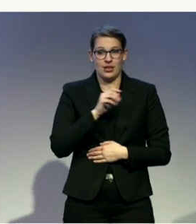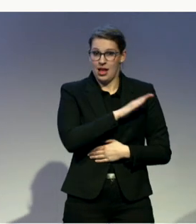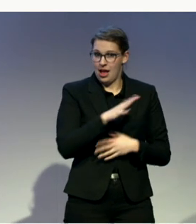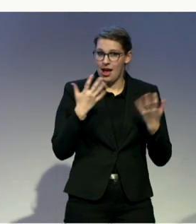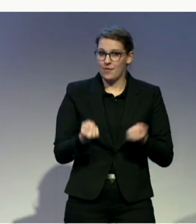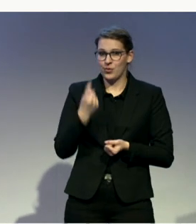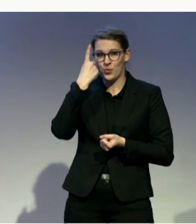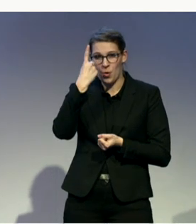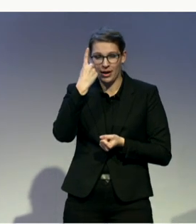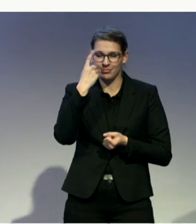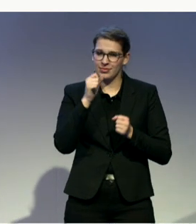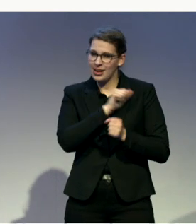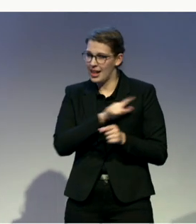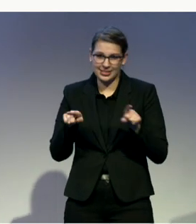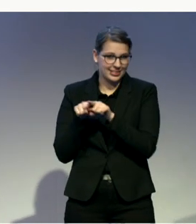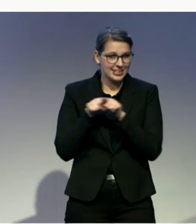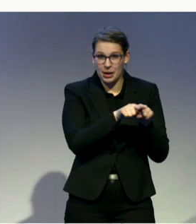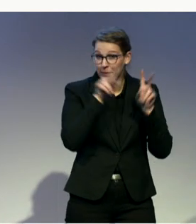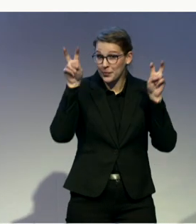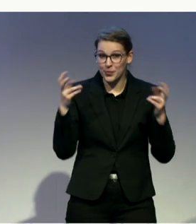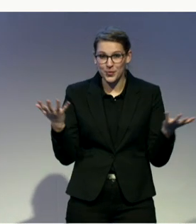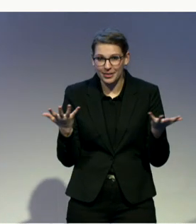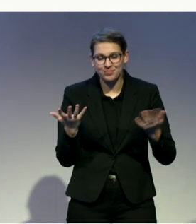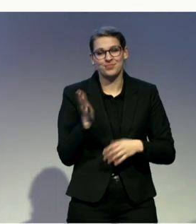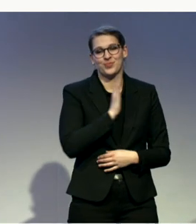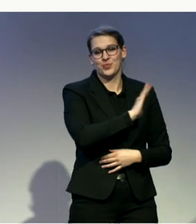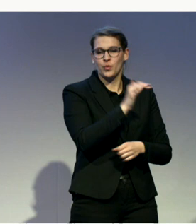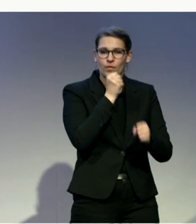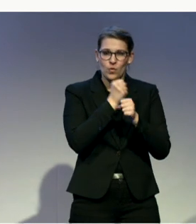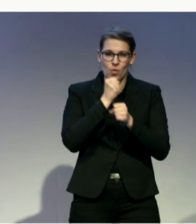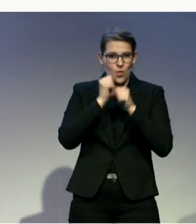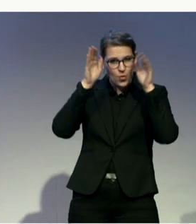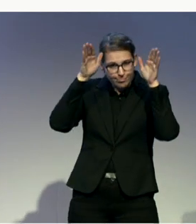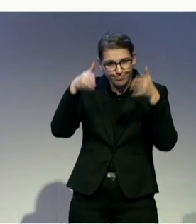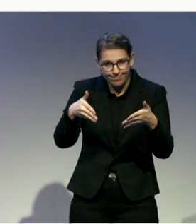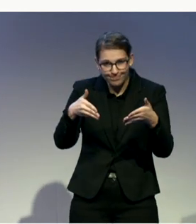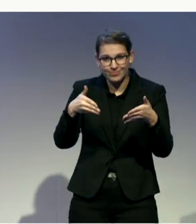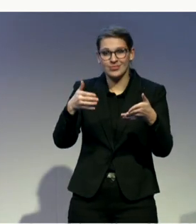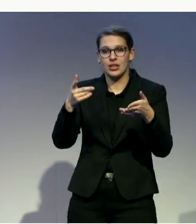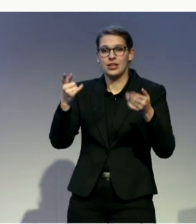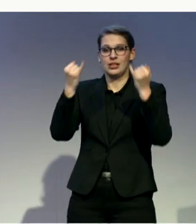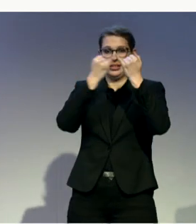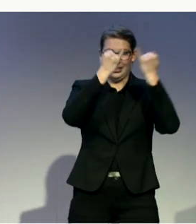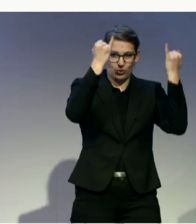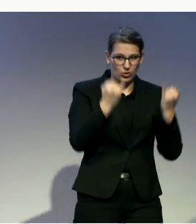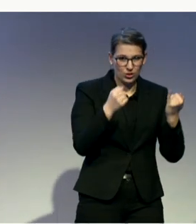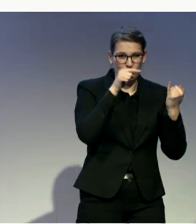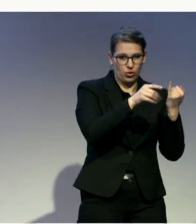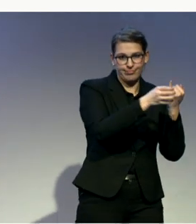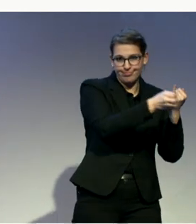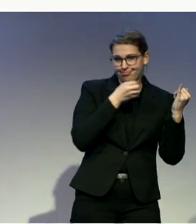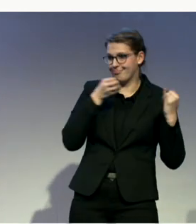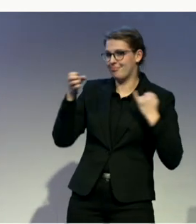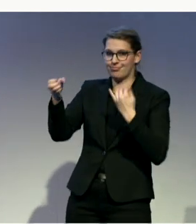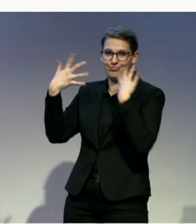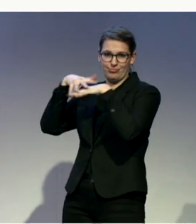Their work is contributing to move from institutions to community-based care,